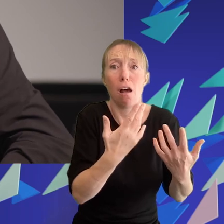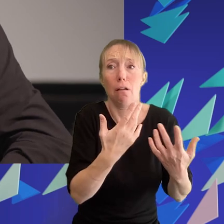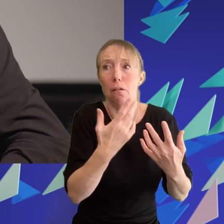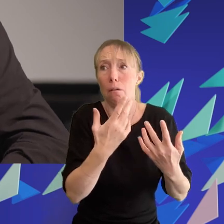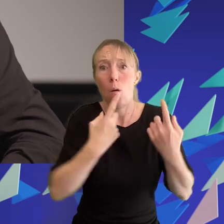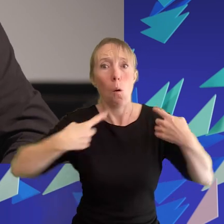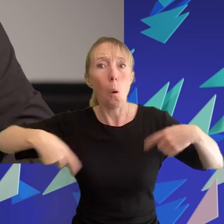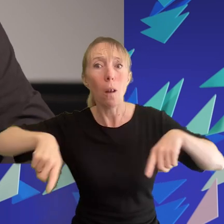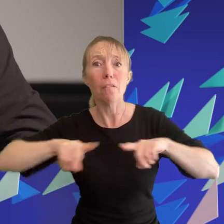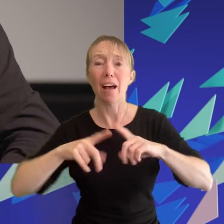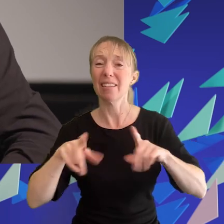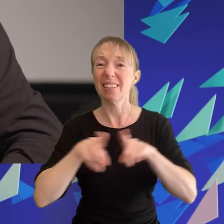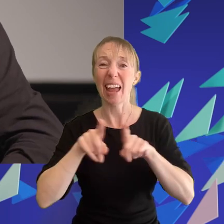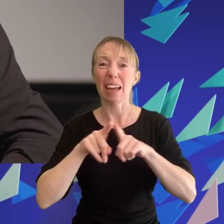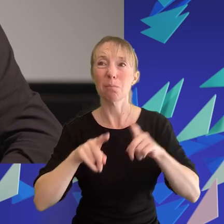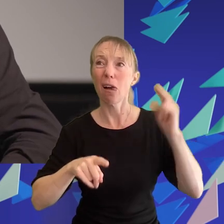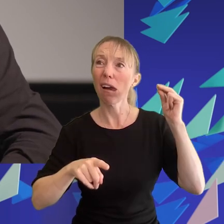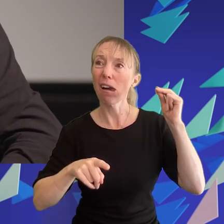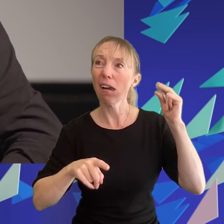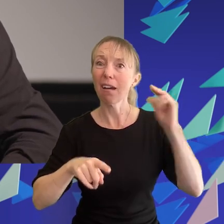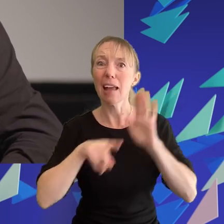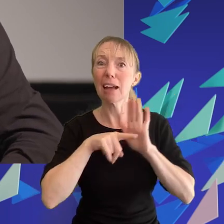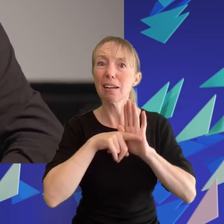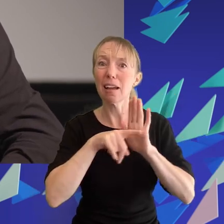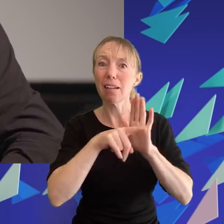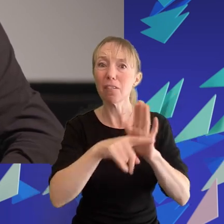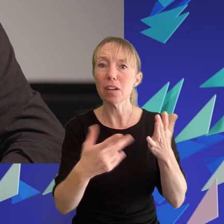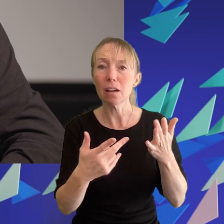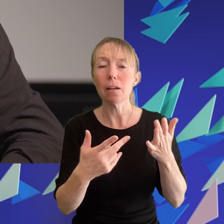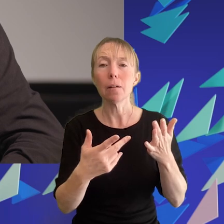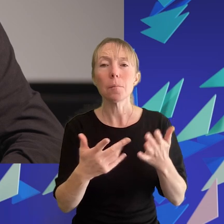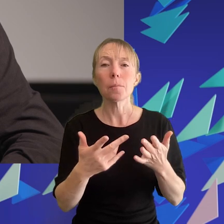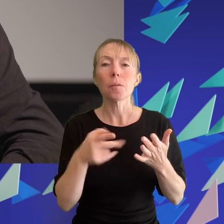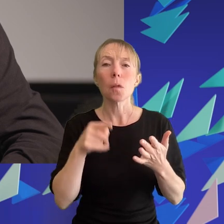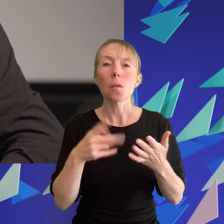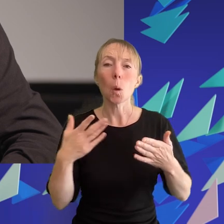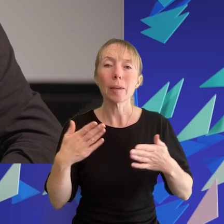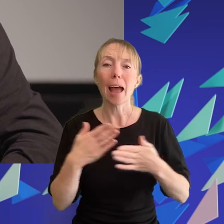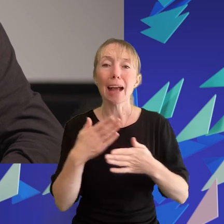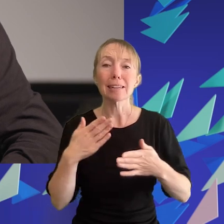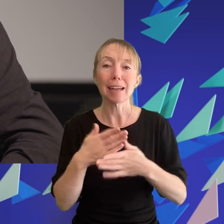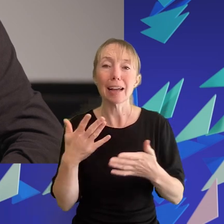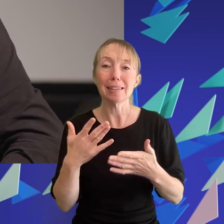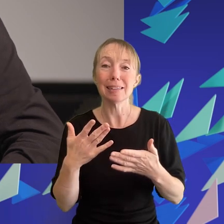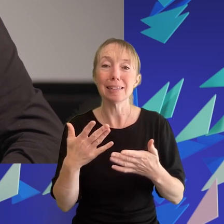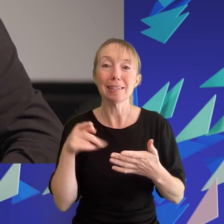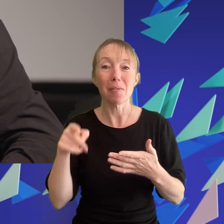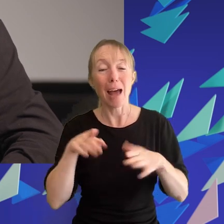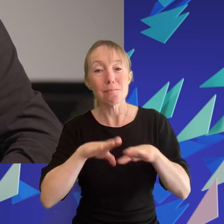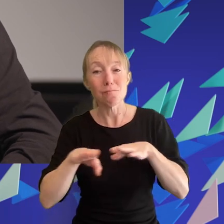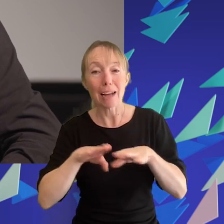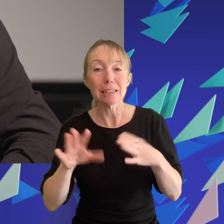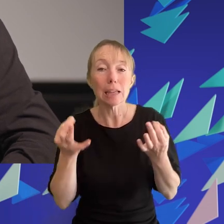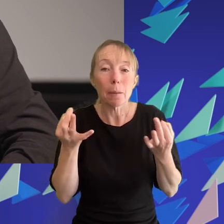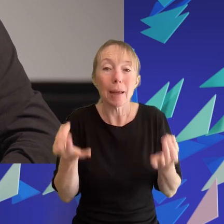that co-pilot all day talking. And but in a way, those exercises, in a way, that practice, in a